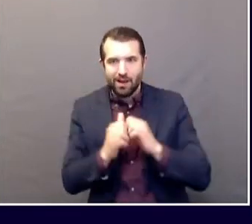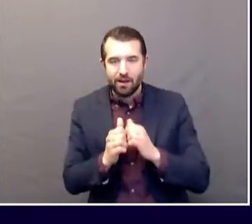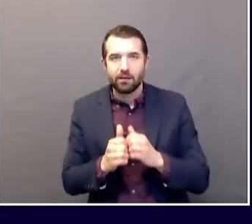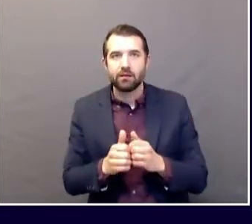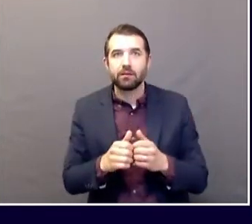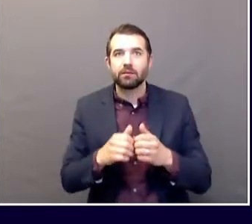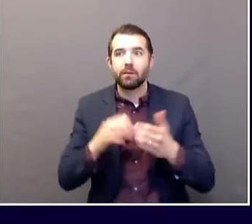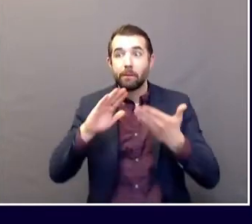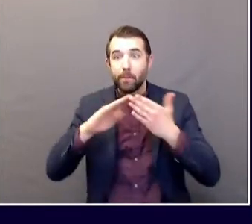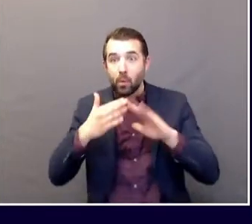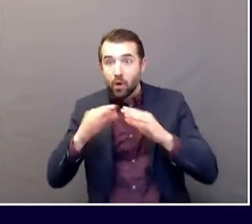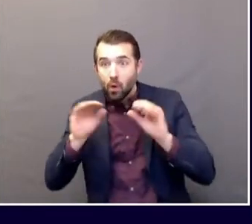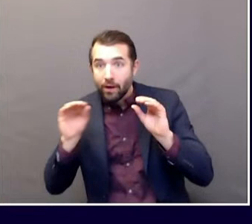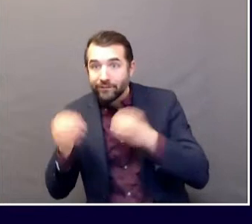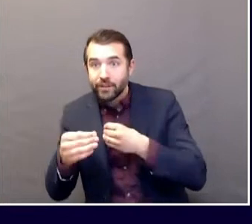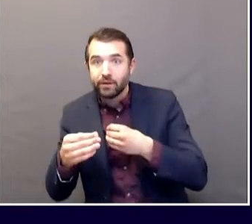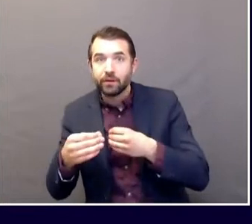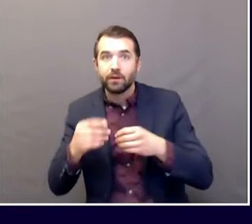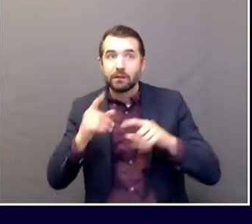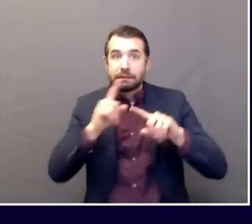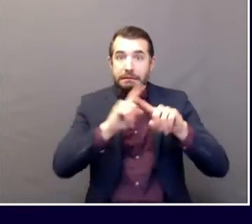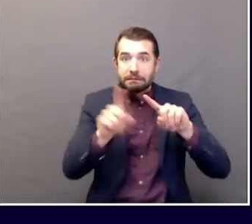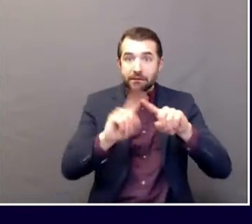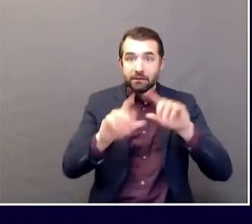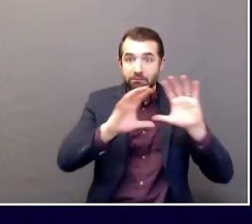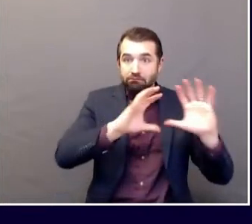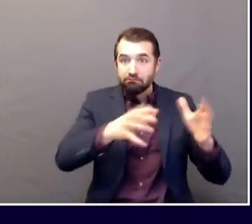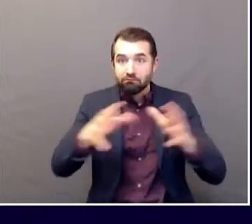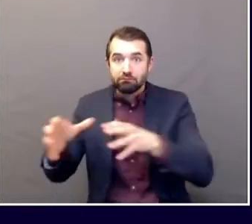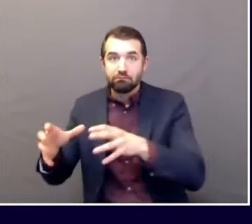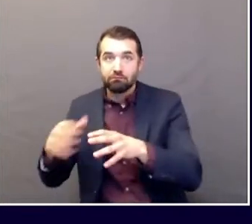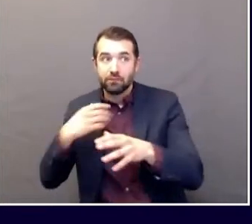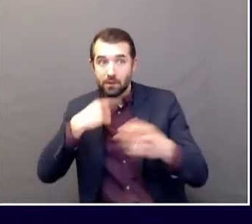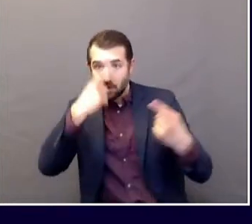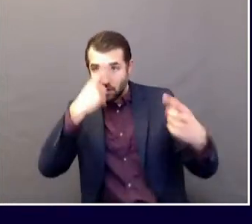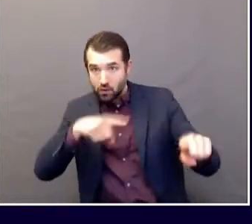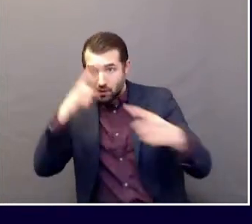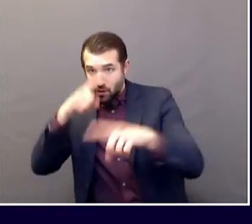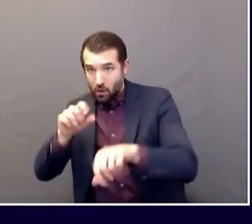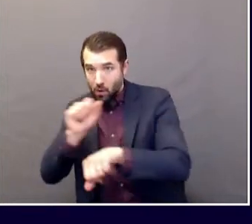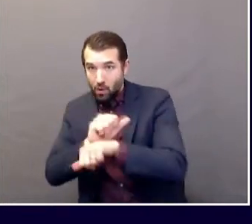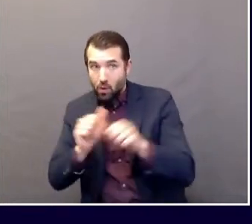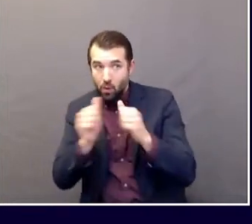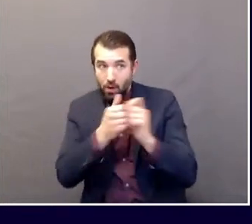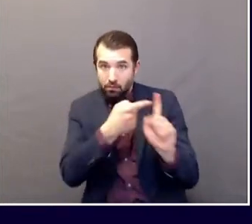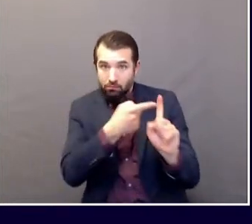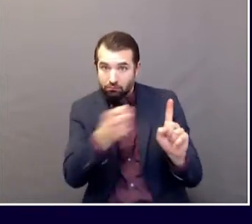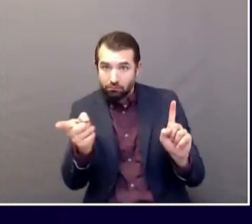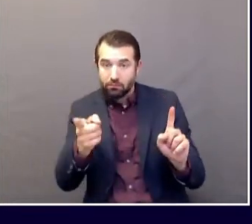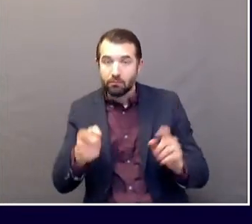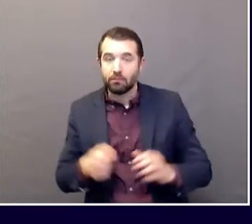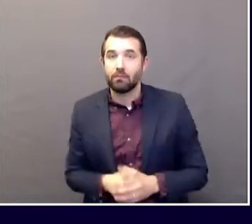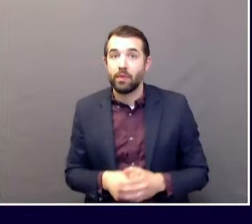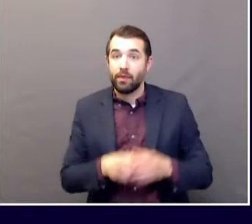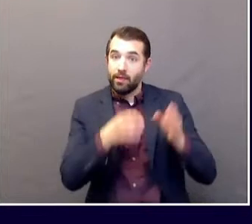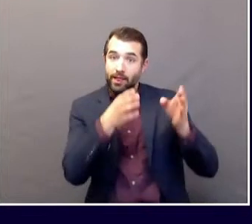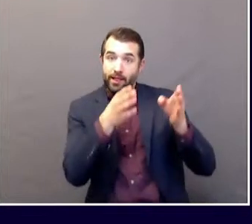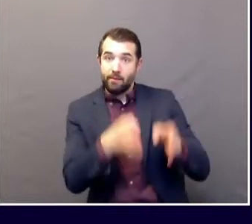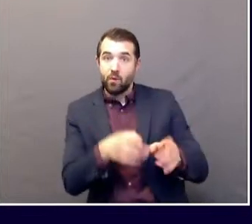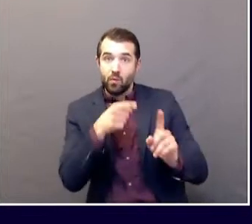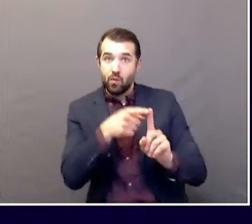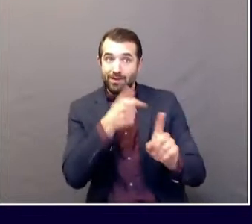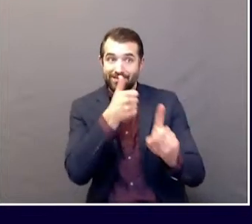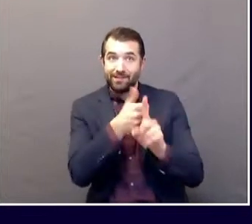different coalitions, to make sure when an individual who is a person of color is eligible, we can connect them with